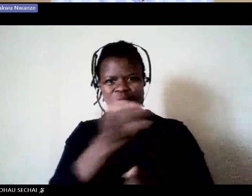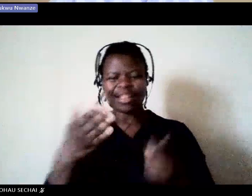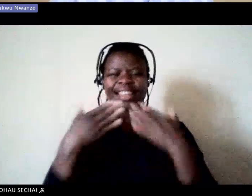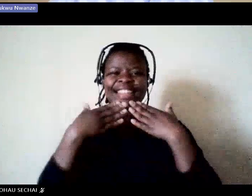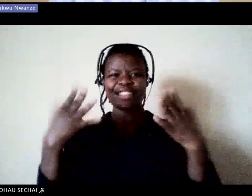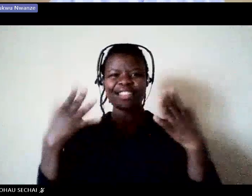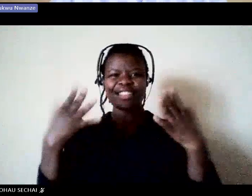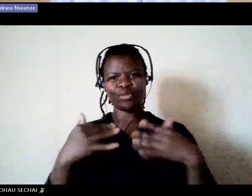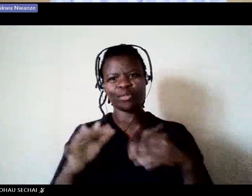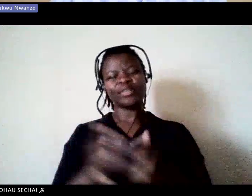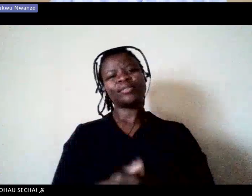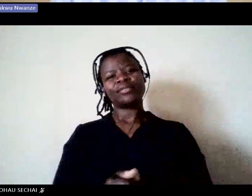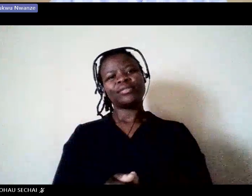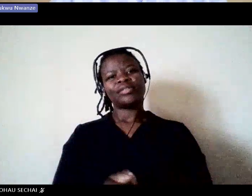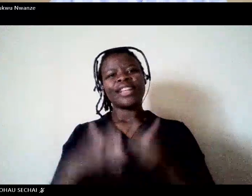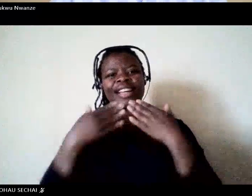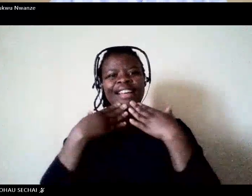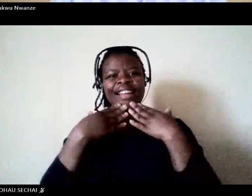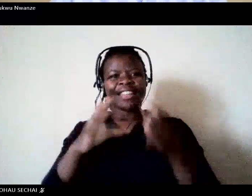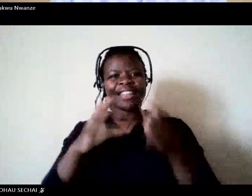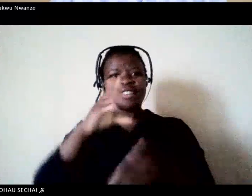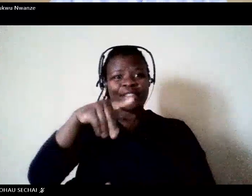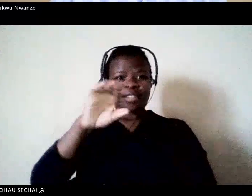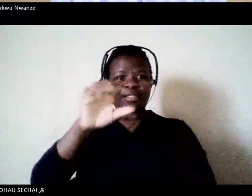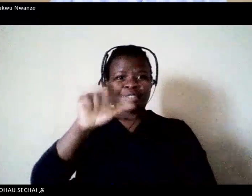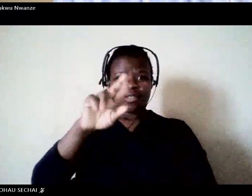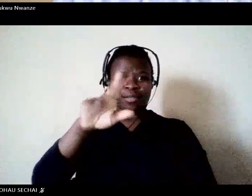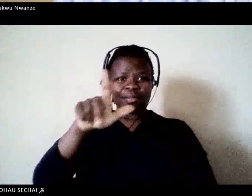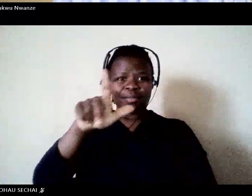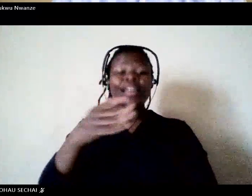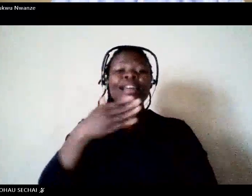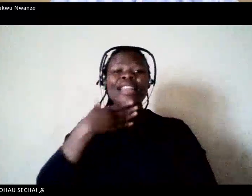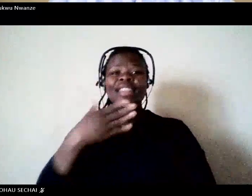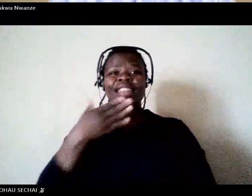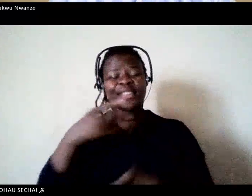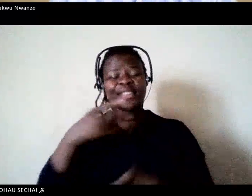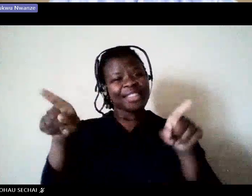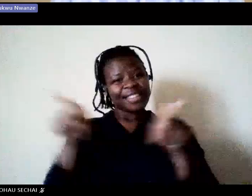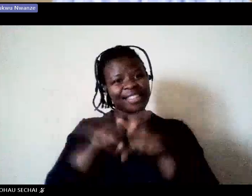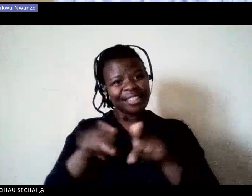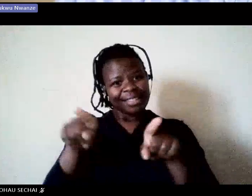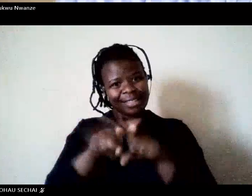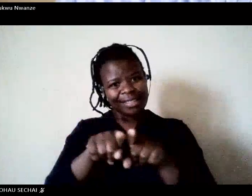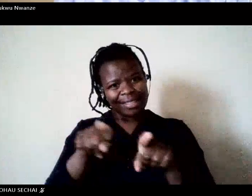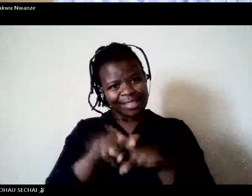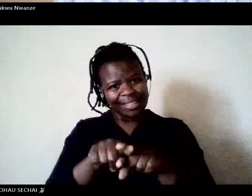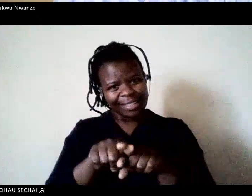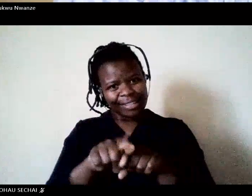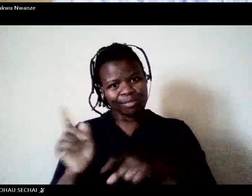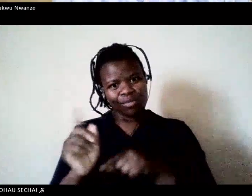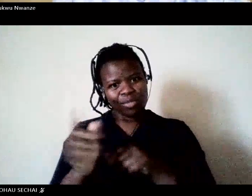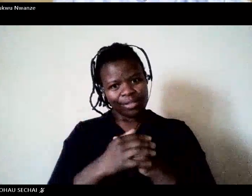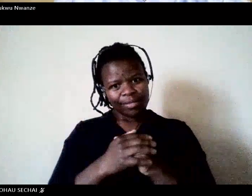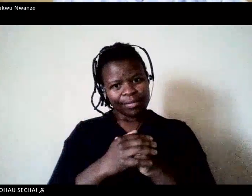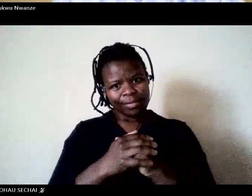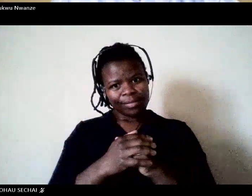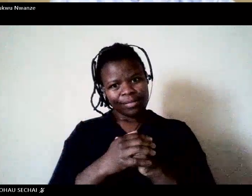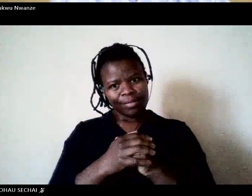Chantal. Pearl, anything else? Thank you from my side as well, Ike. I think I'm jealous. I don't think I've experienced such